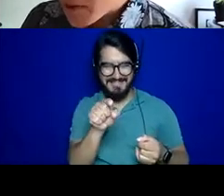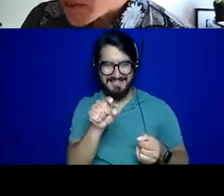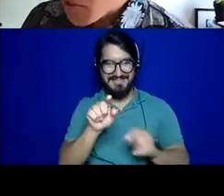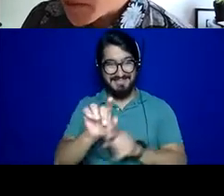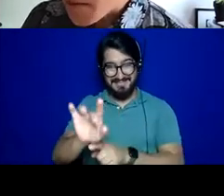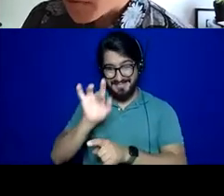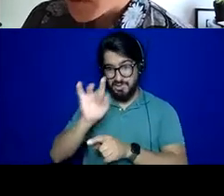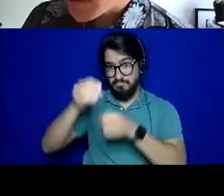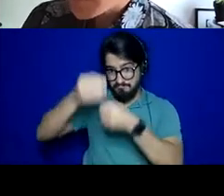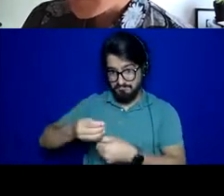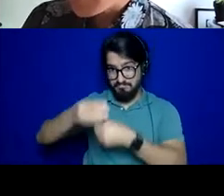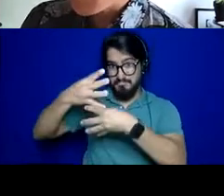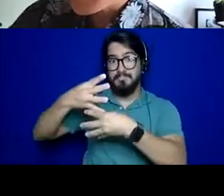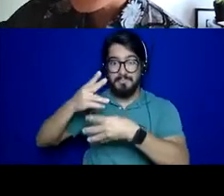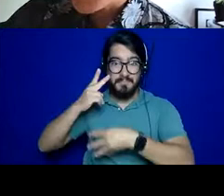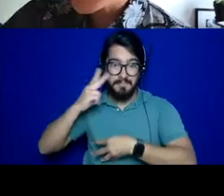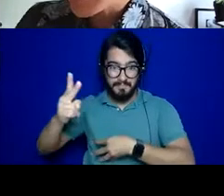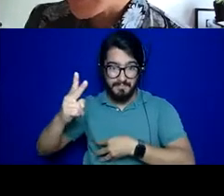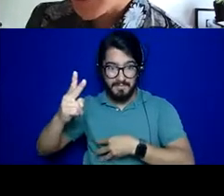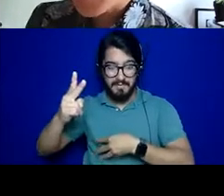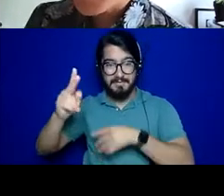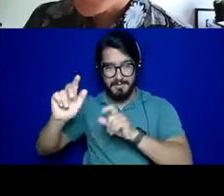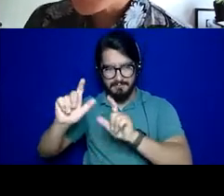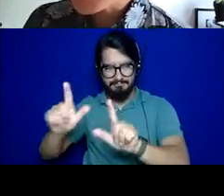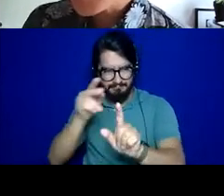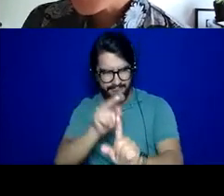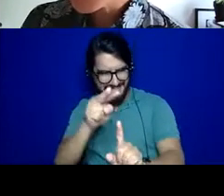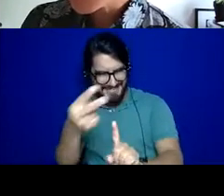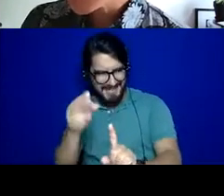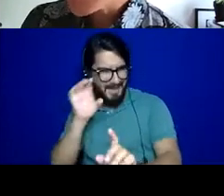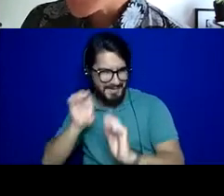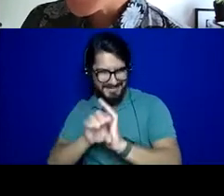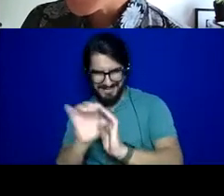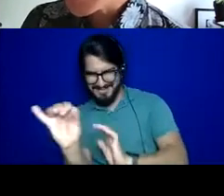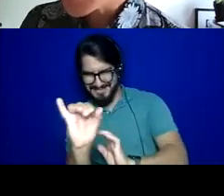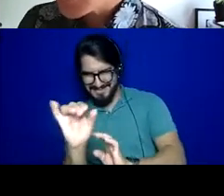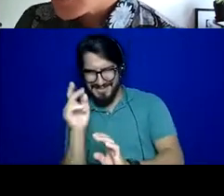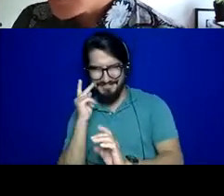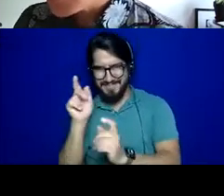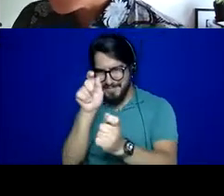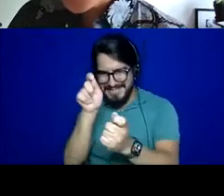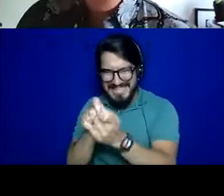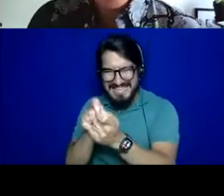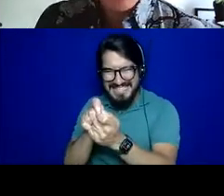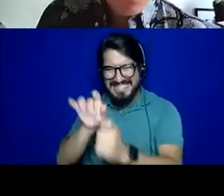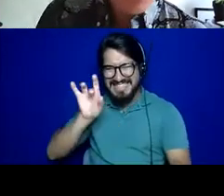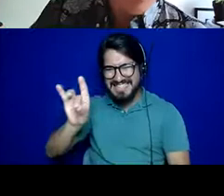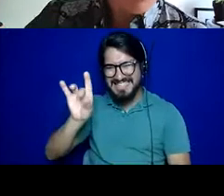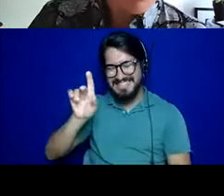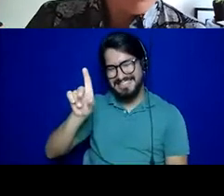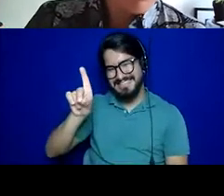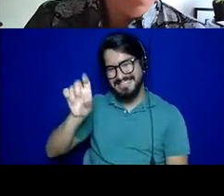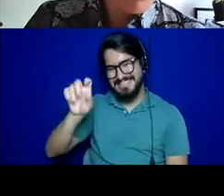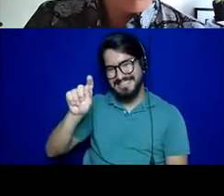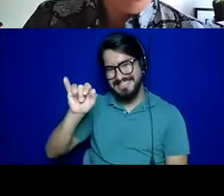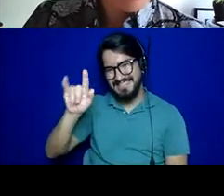When properties opens up, you'll see a window that looks like the second picture. You can click details, and it will start to show you those details